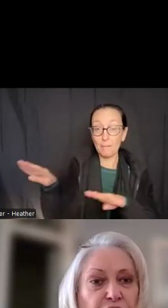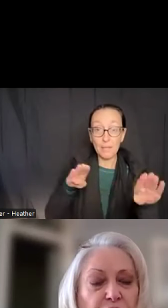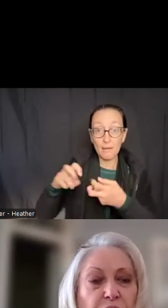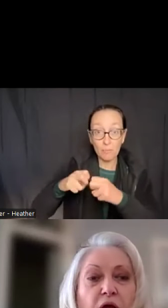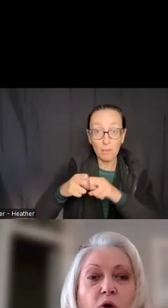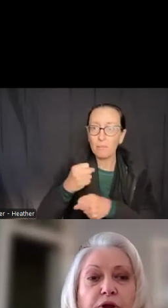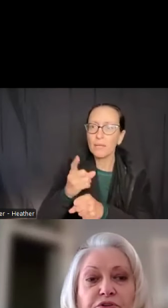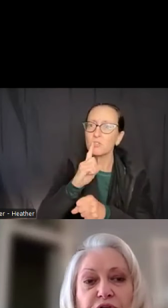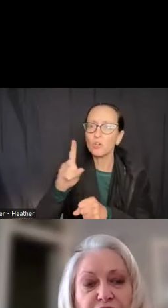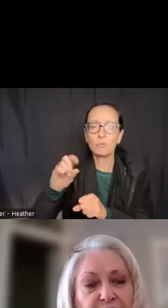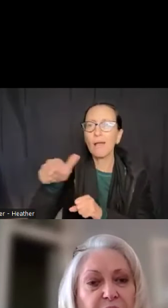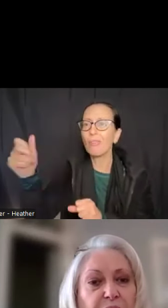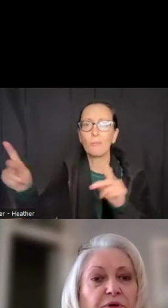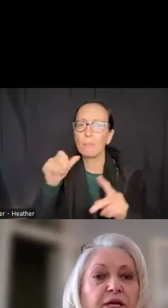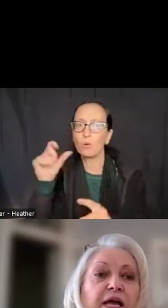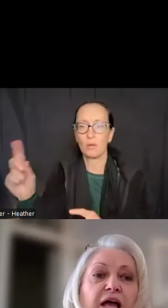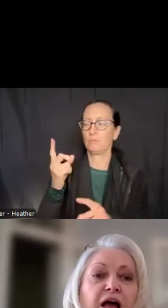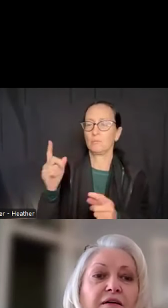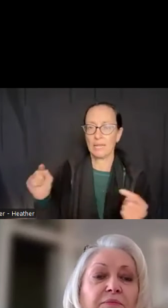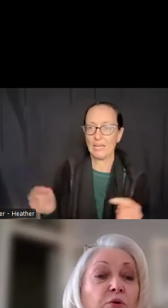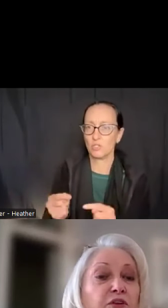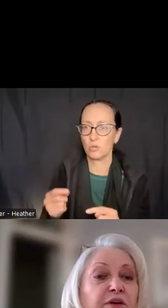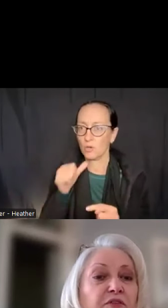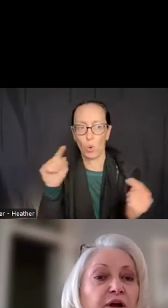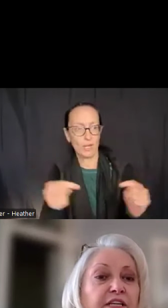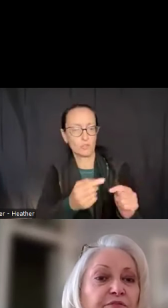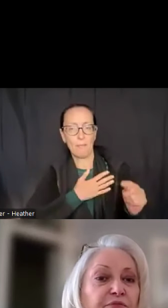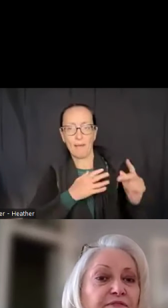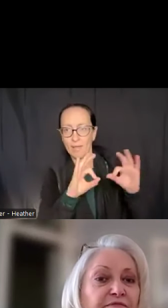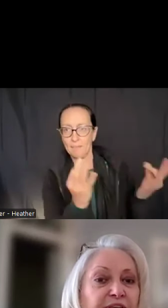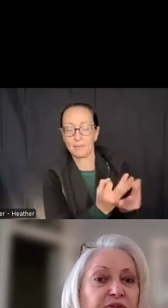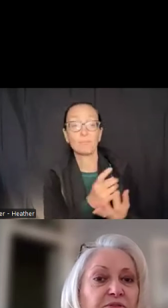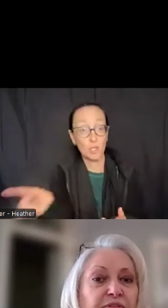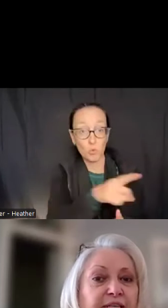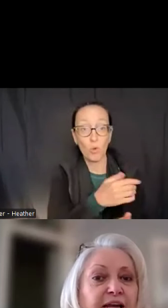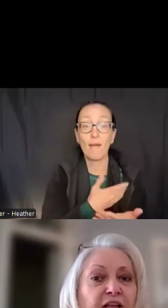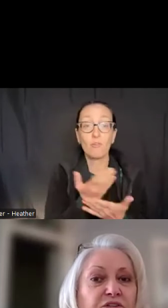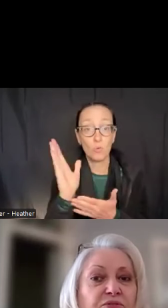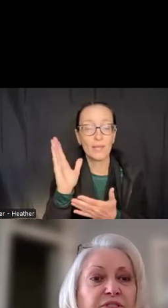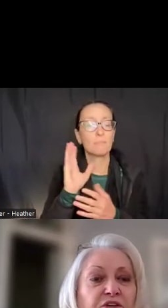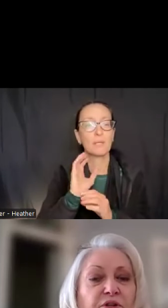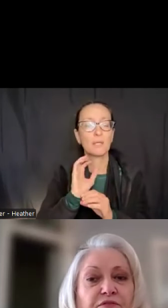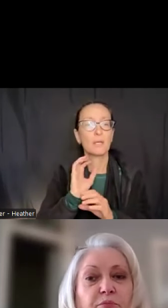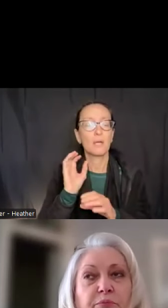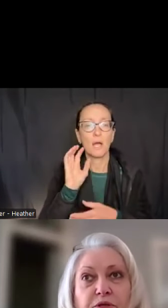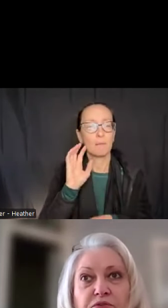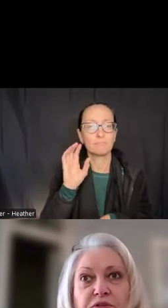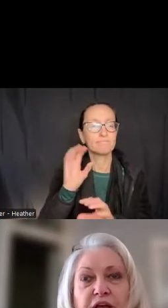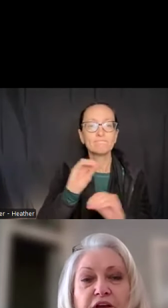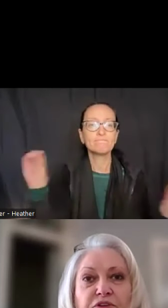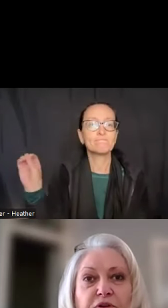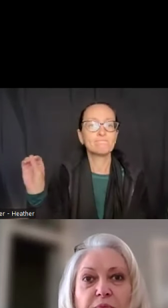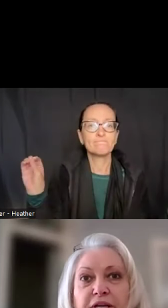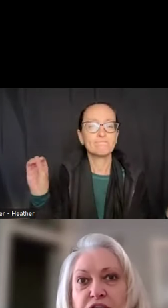and injure you or injure your family member. You also have the right to be free from physical, psychological, sexual, and verbal